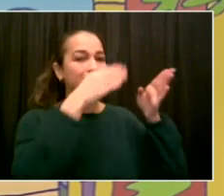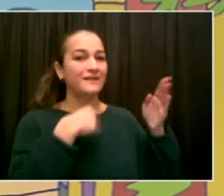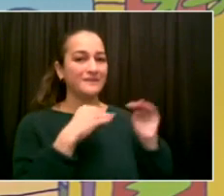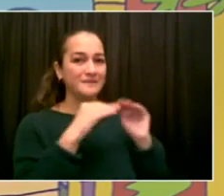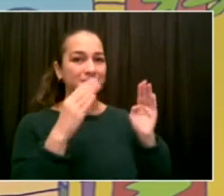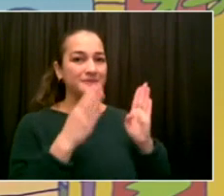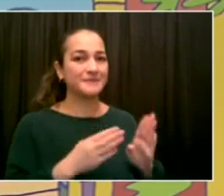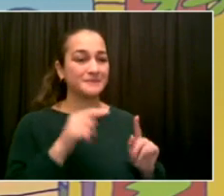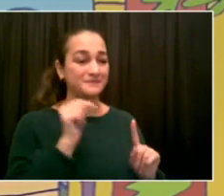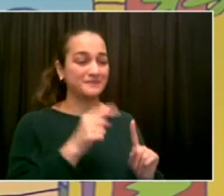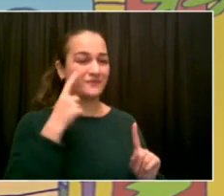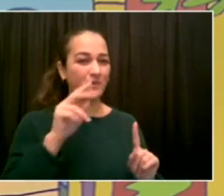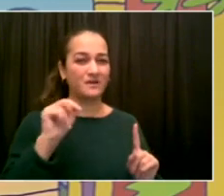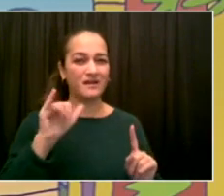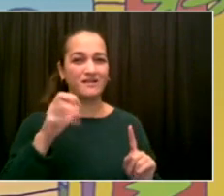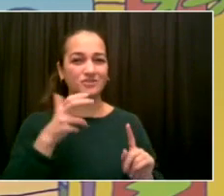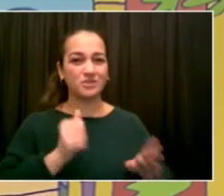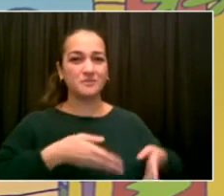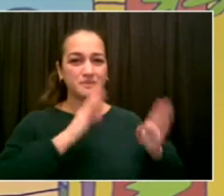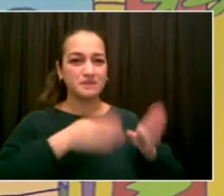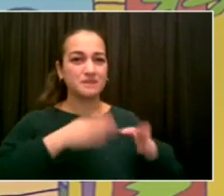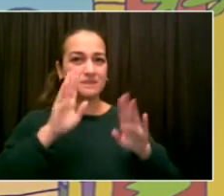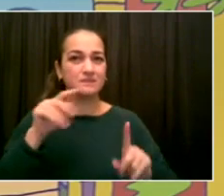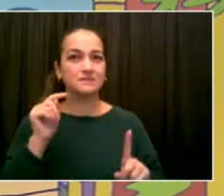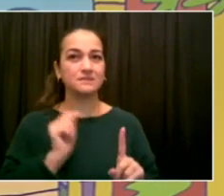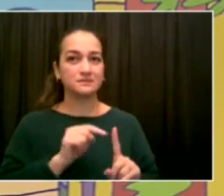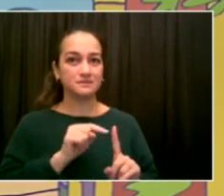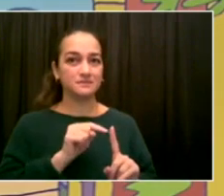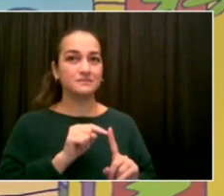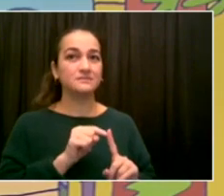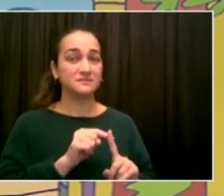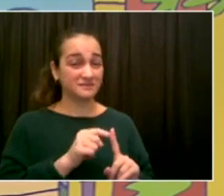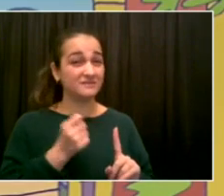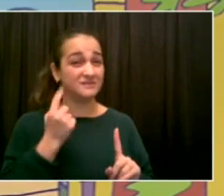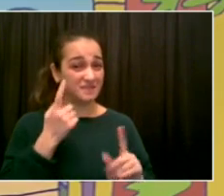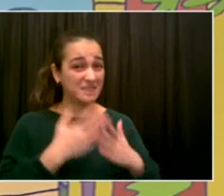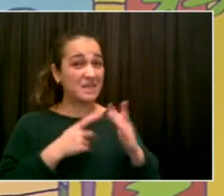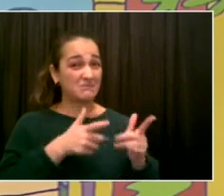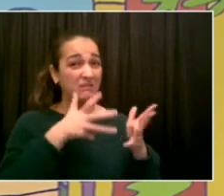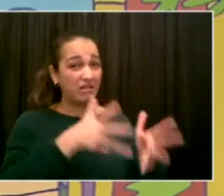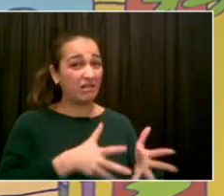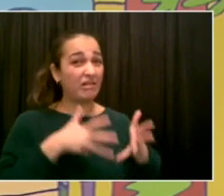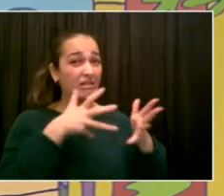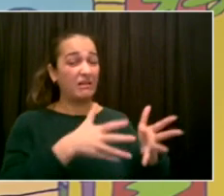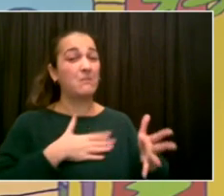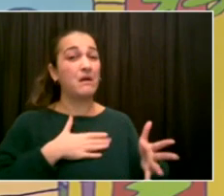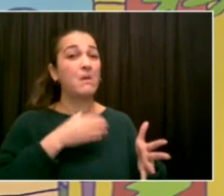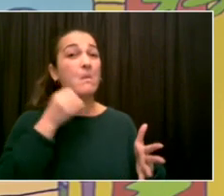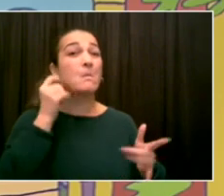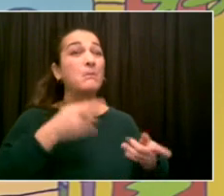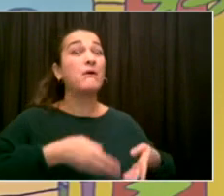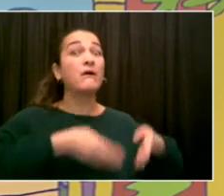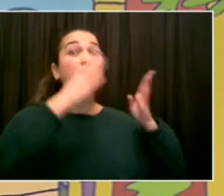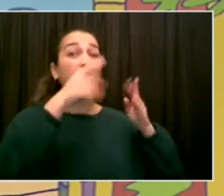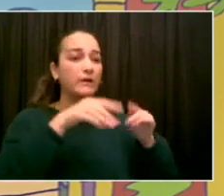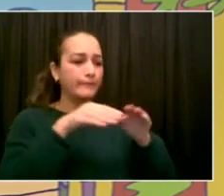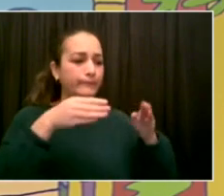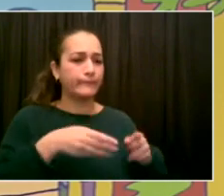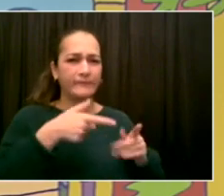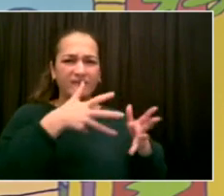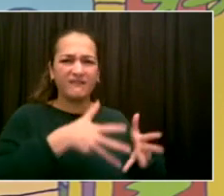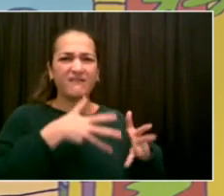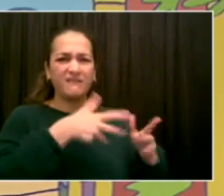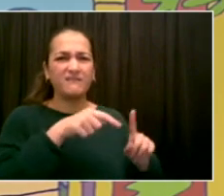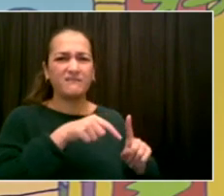kind of cap facade repair work to limit this. But it seems like your announcement, it's not so much a NYCHA issue, but it's a Department of